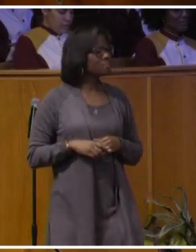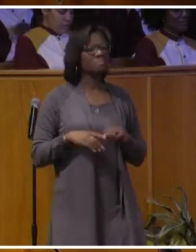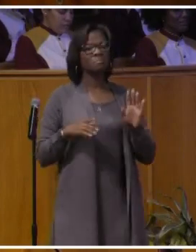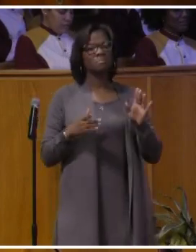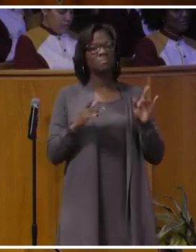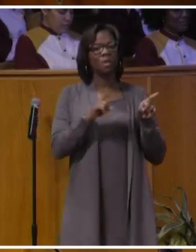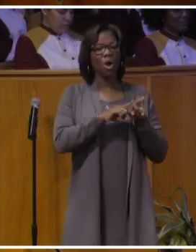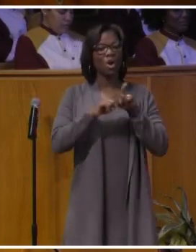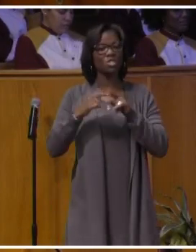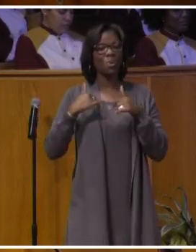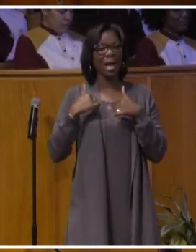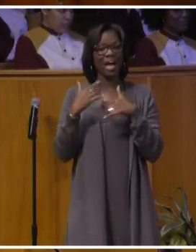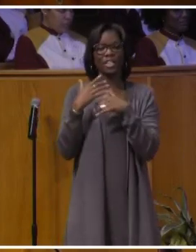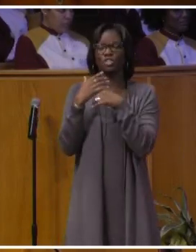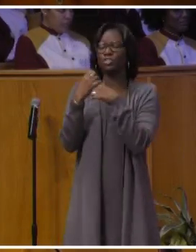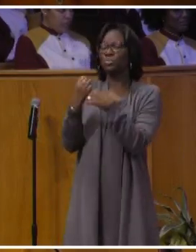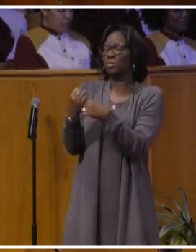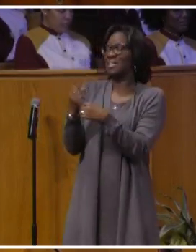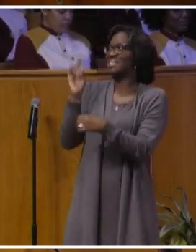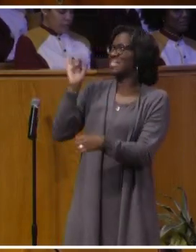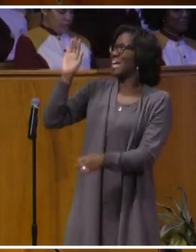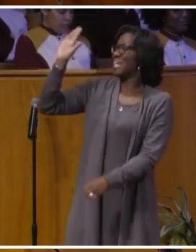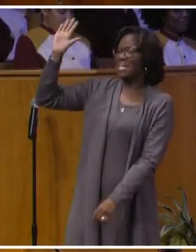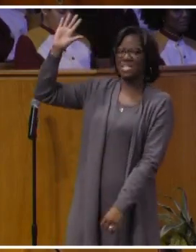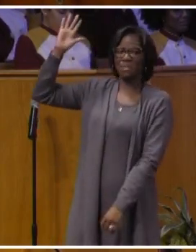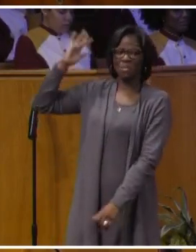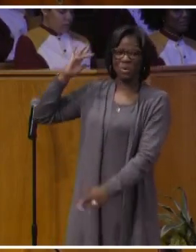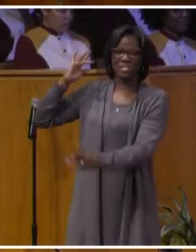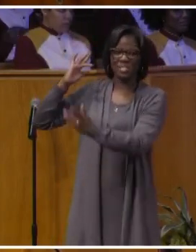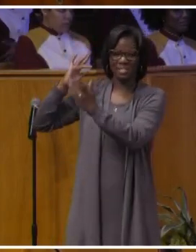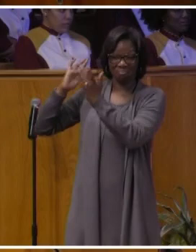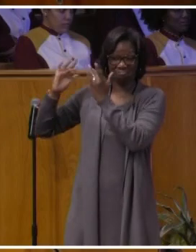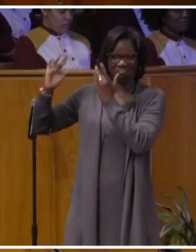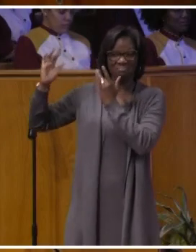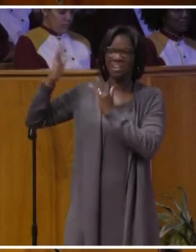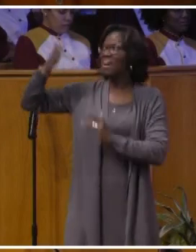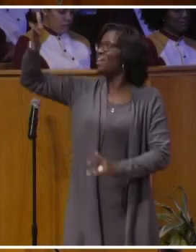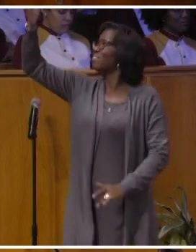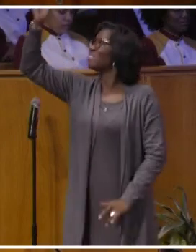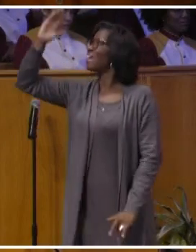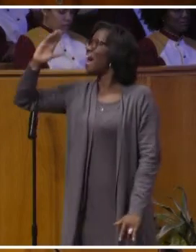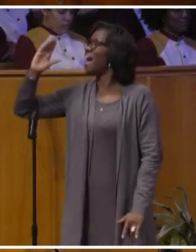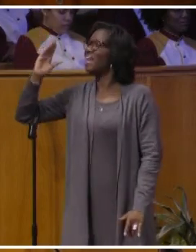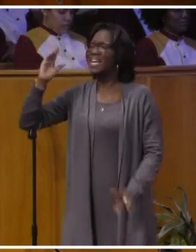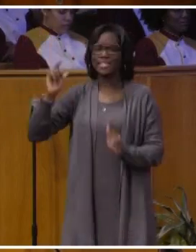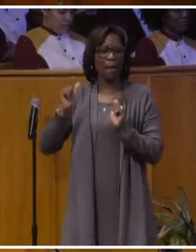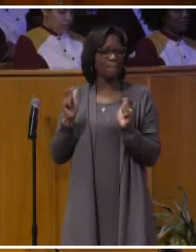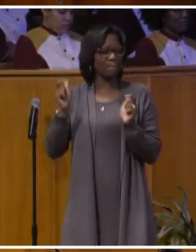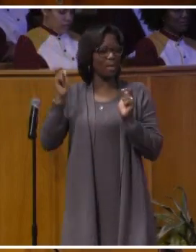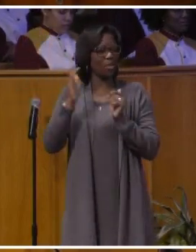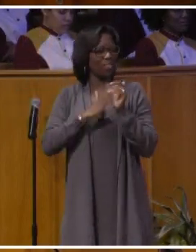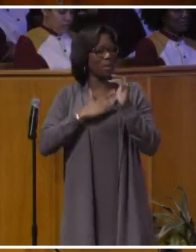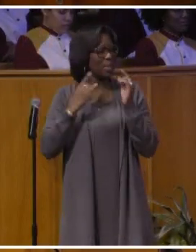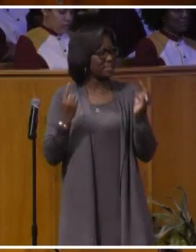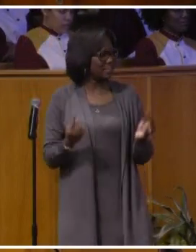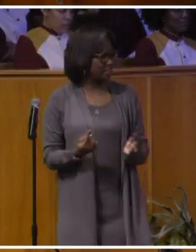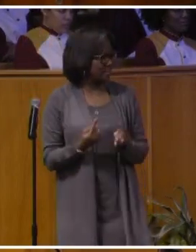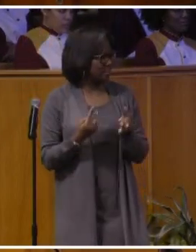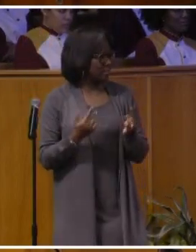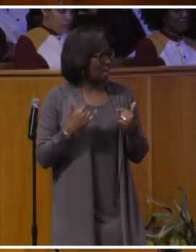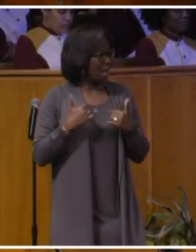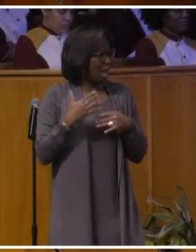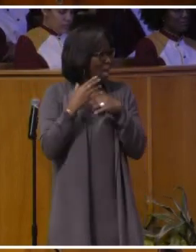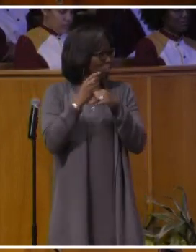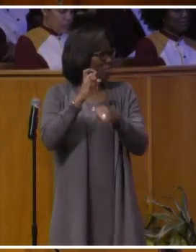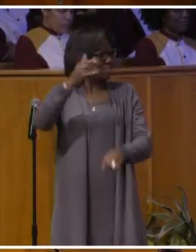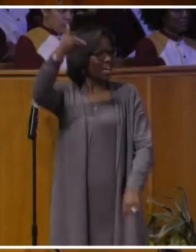And I trust that the mercy of God is greater than my sin. I trust